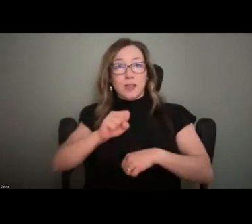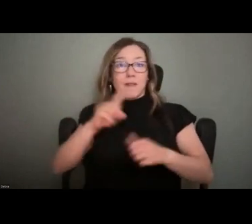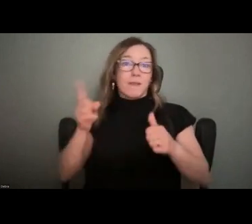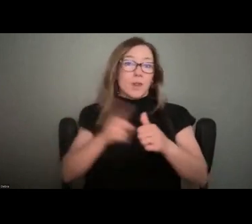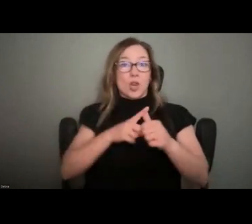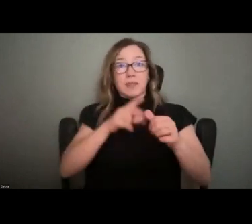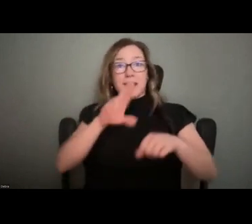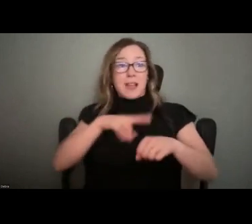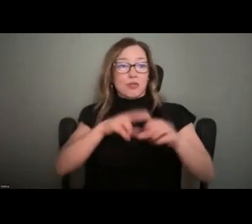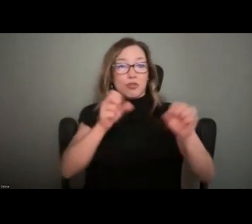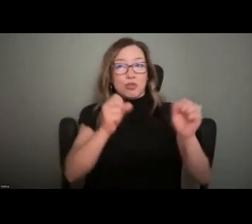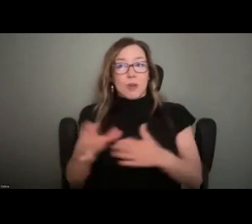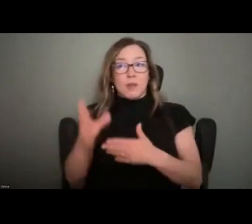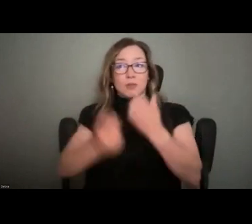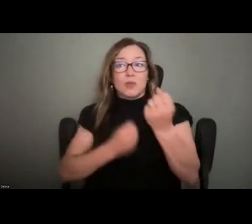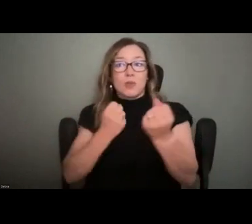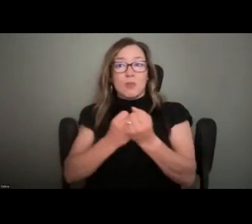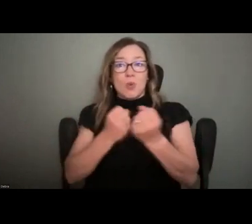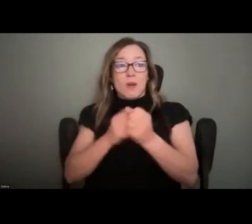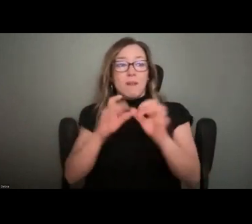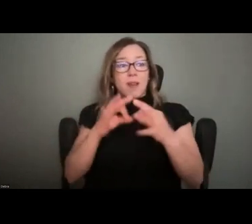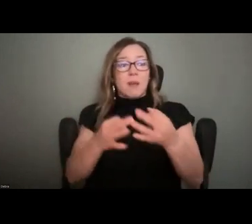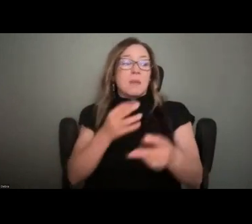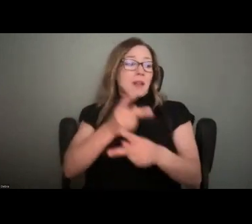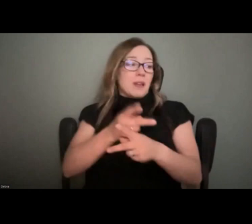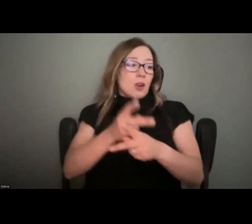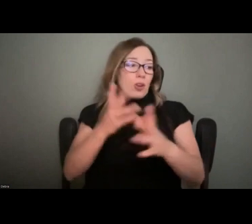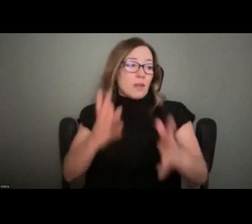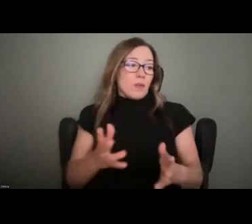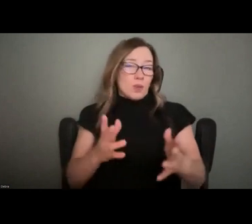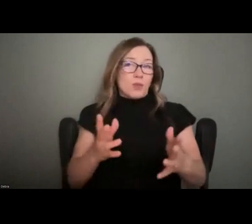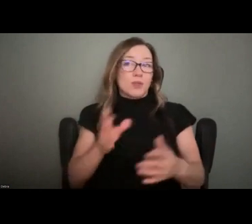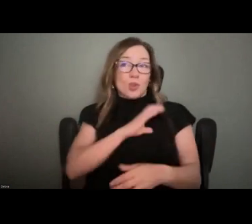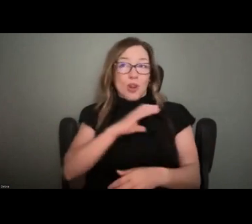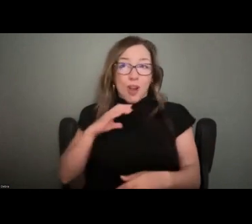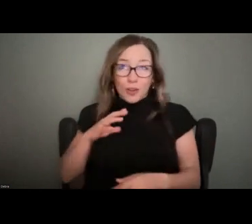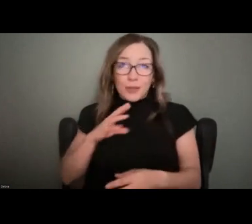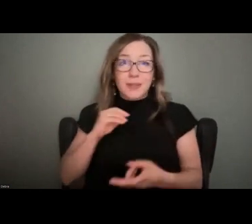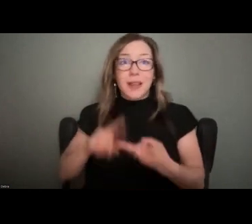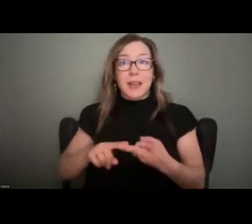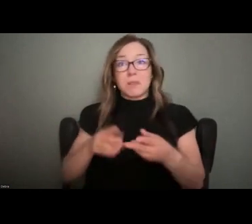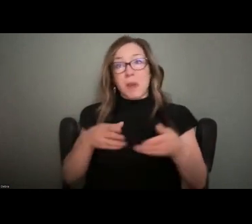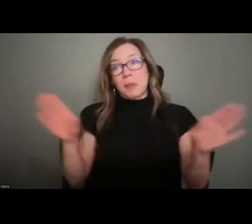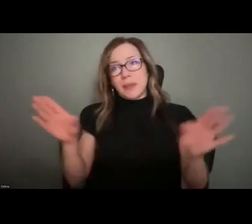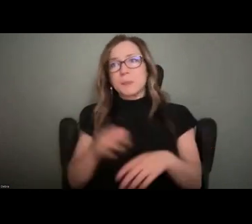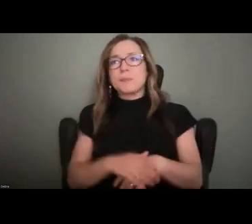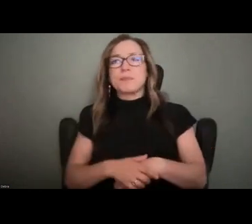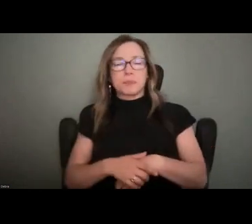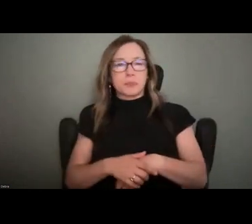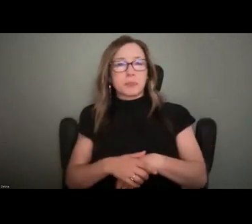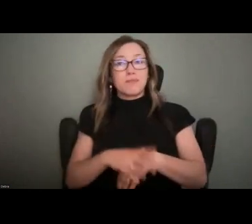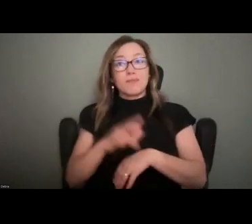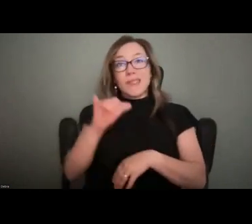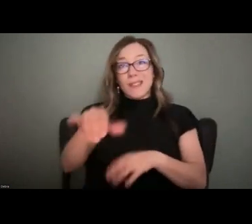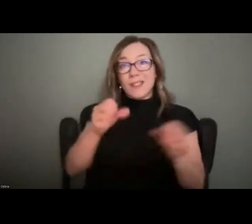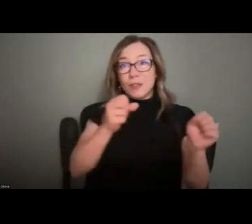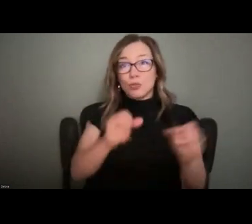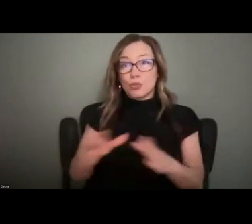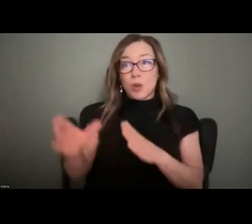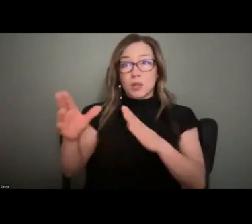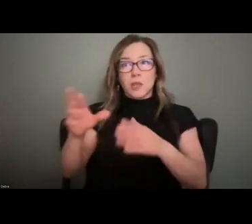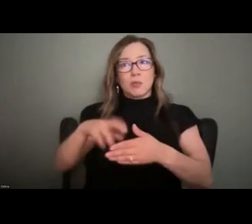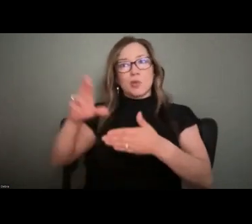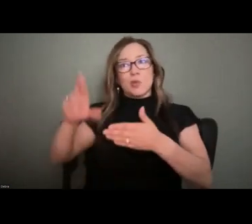strategy to support family caregivers to Congress and to the public. That strategy was the result